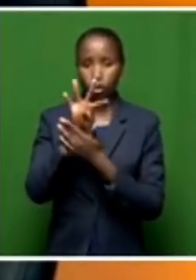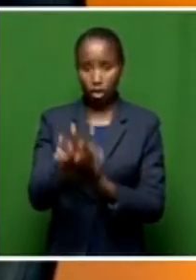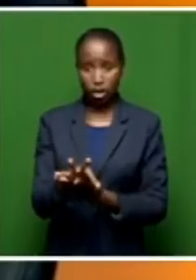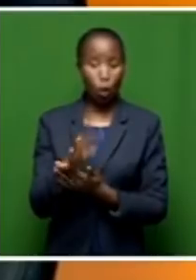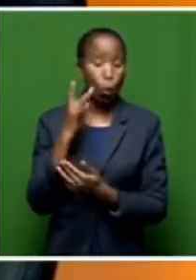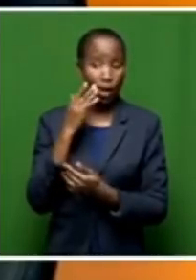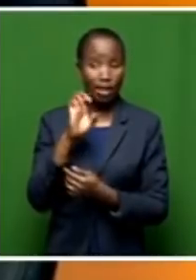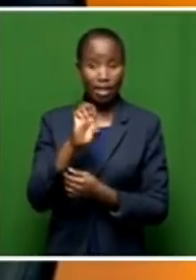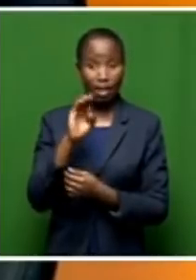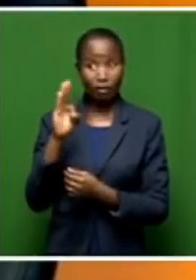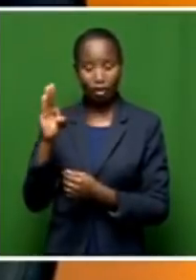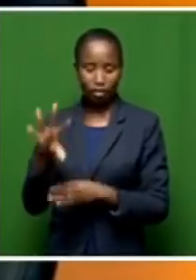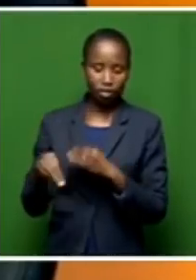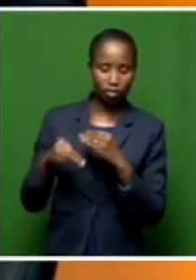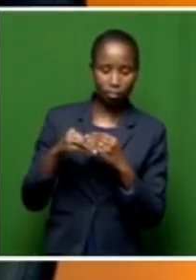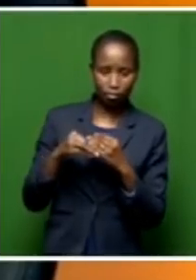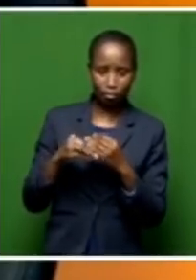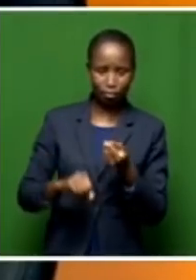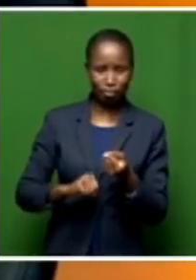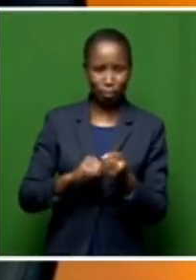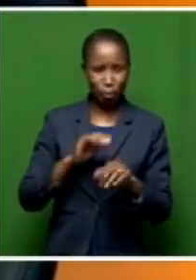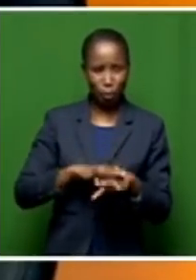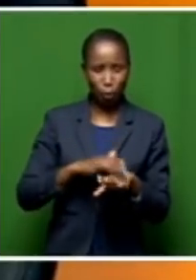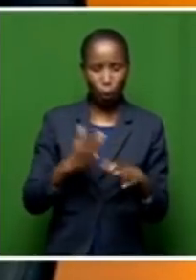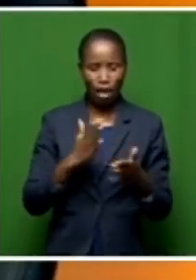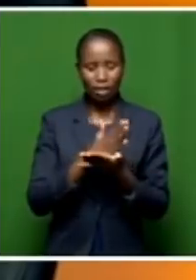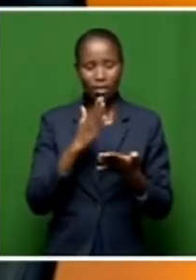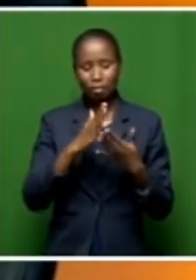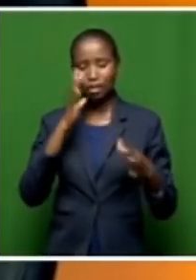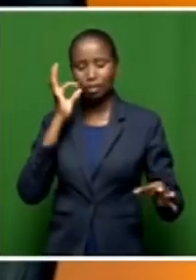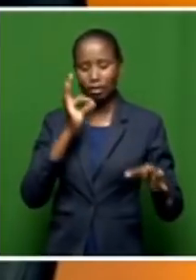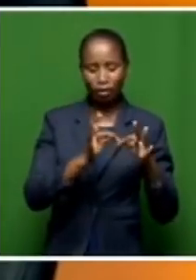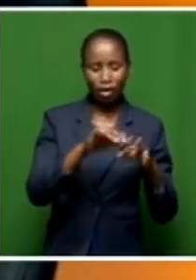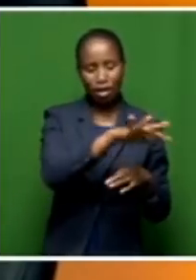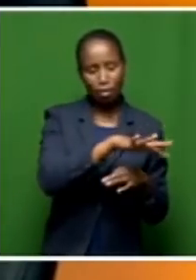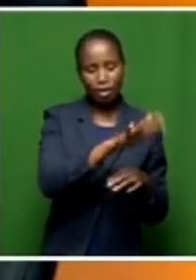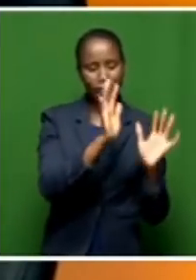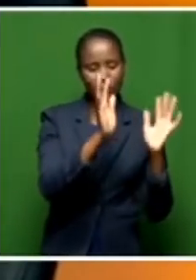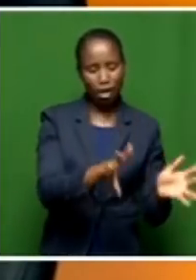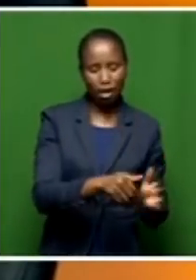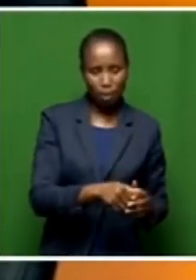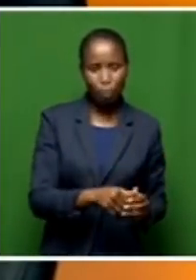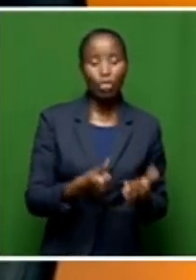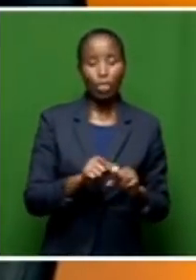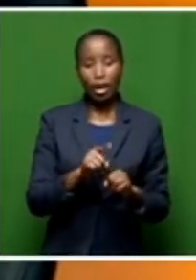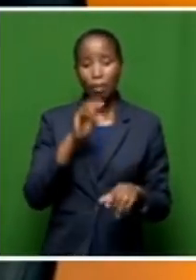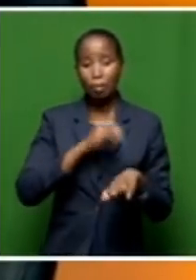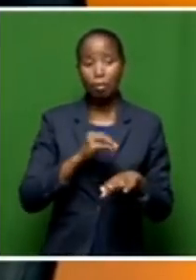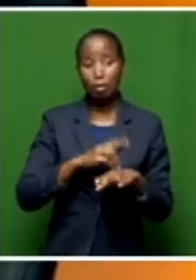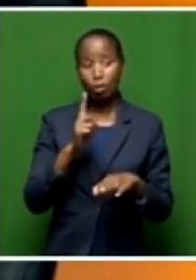particular areas. And the problem was that those particular areas, the results were held